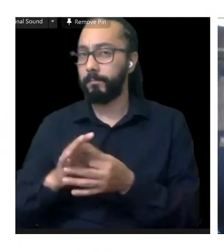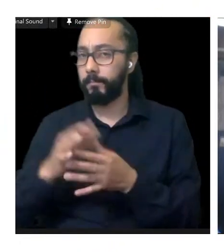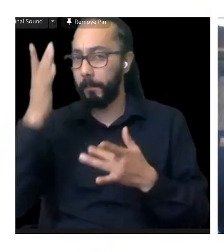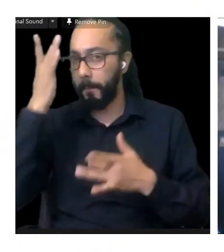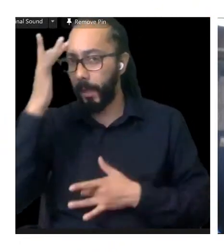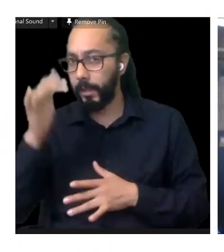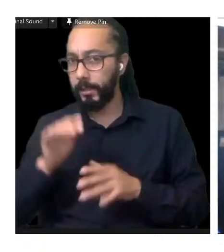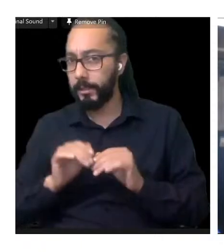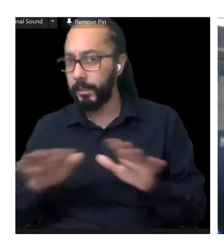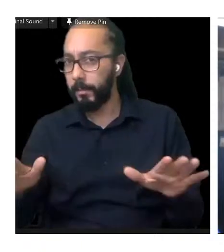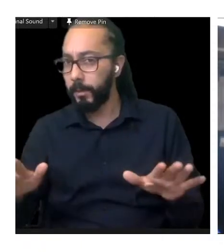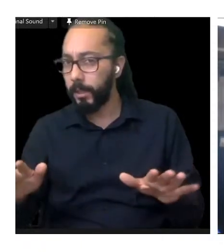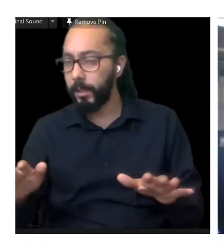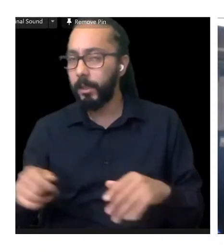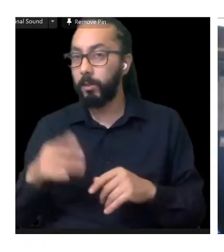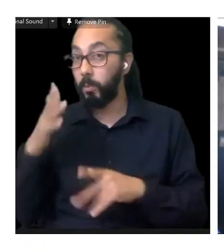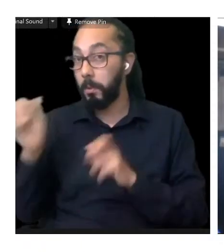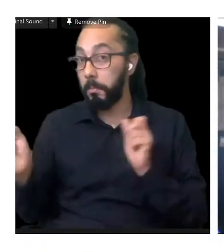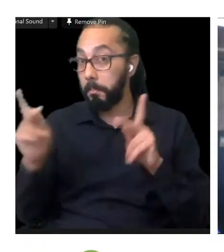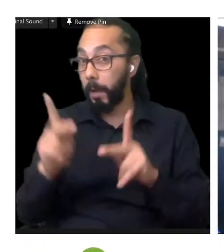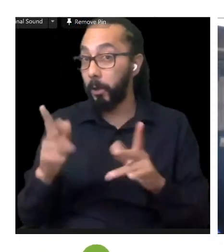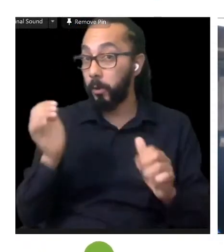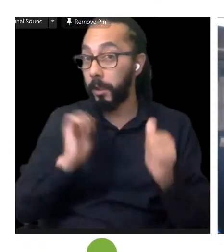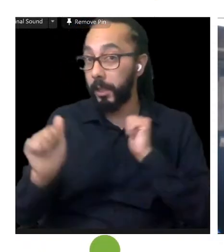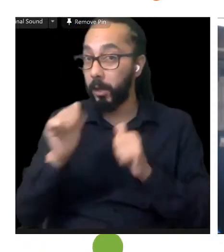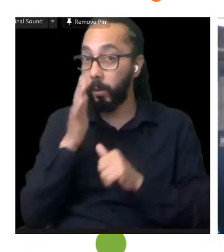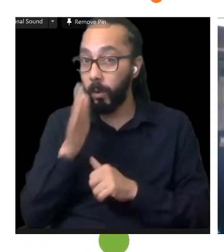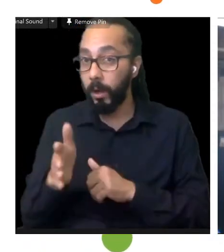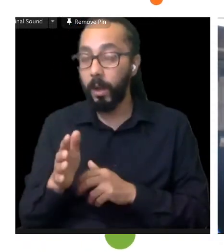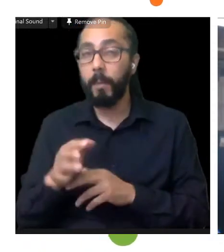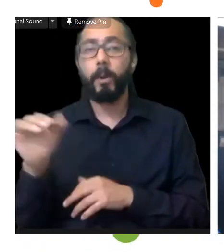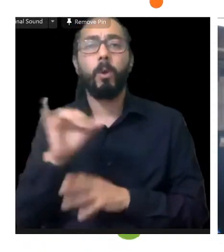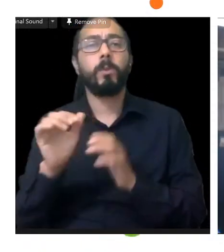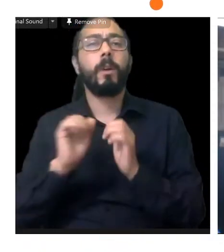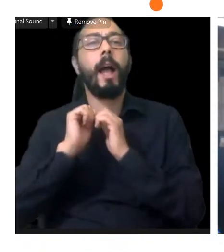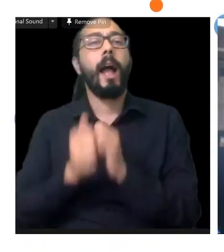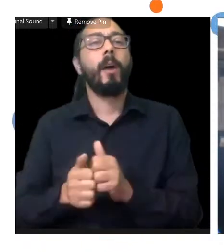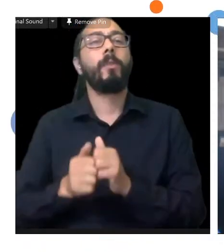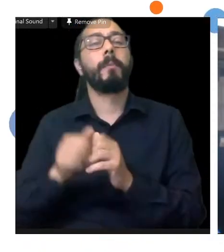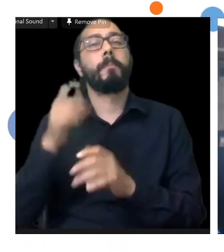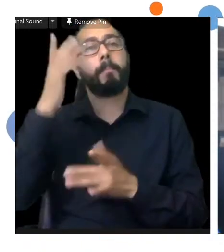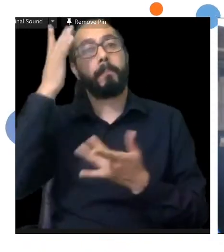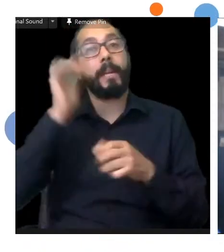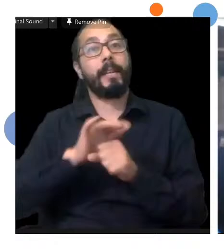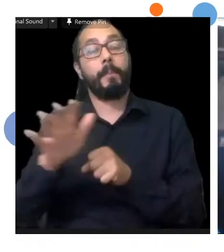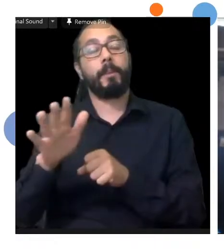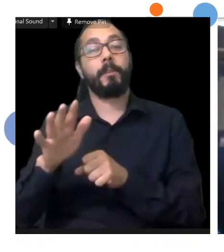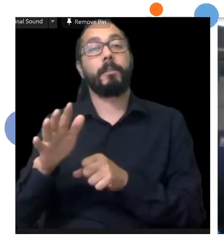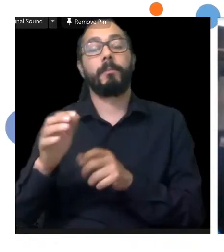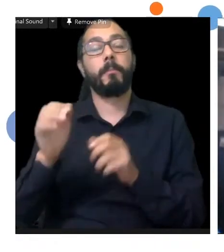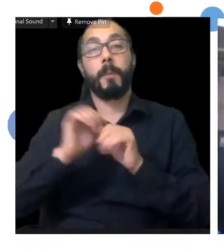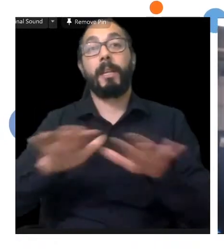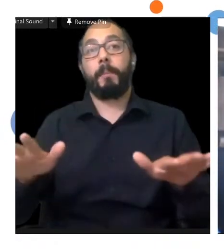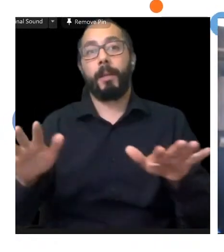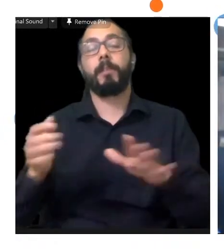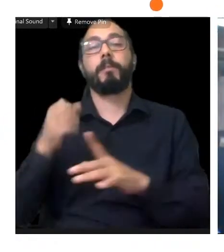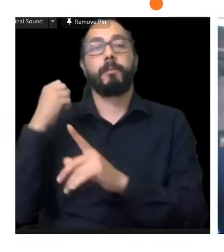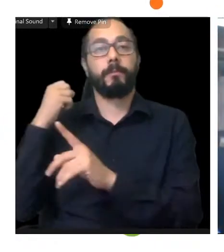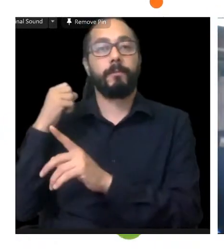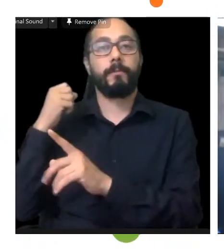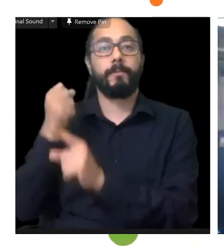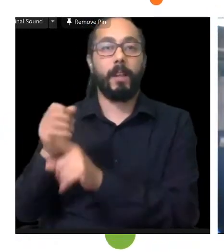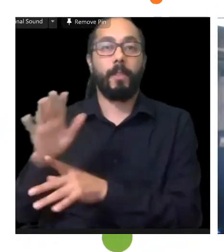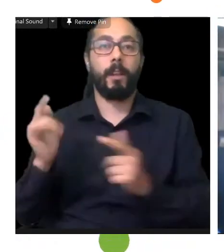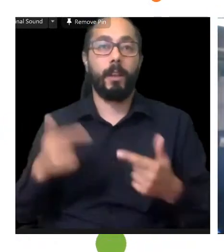inside of theaters, and just generally how the pandemic was affecting their lives. So the focus groups and other